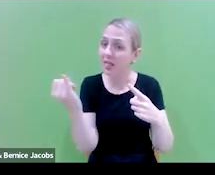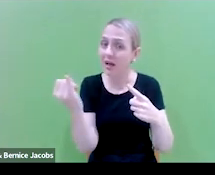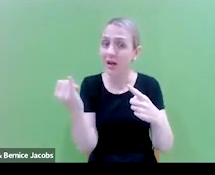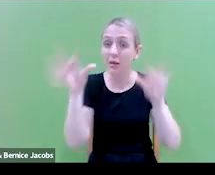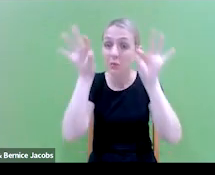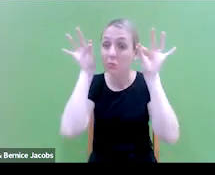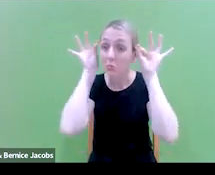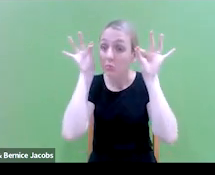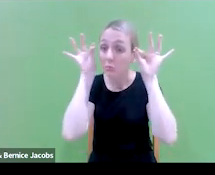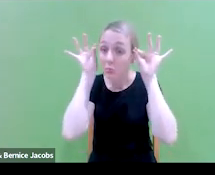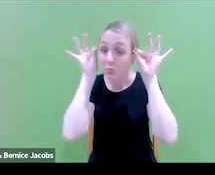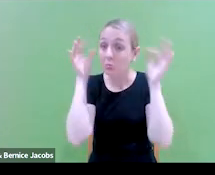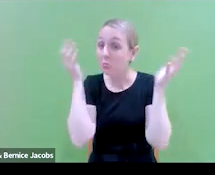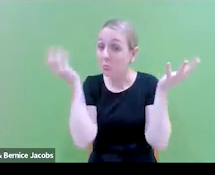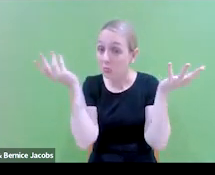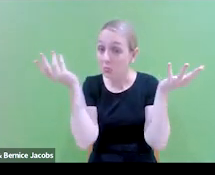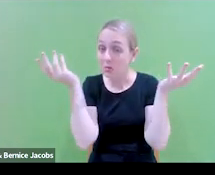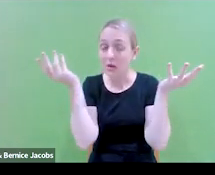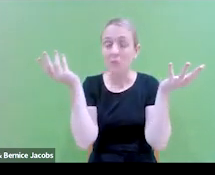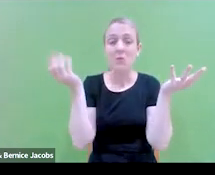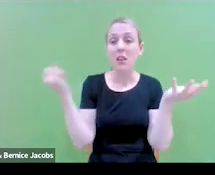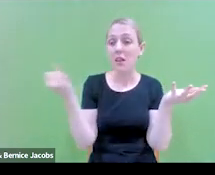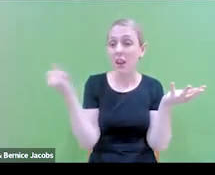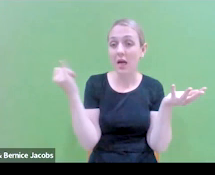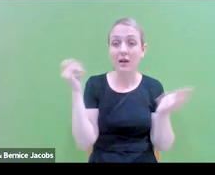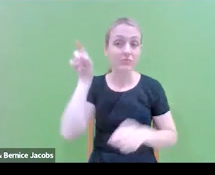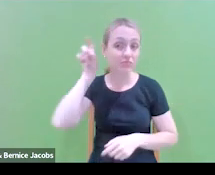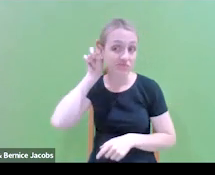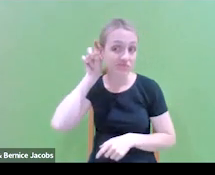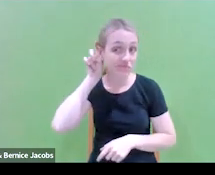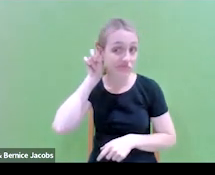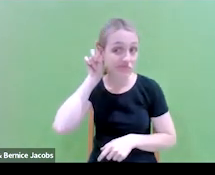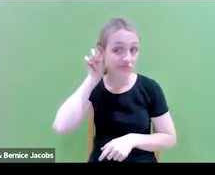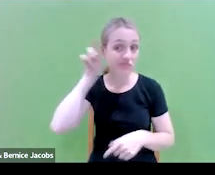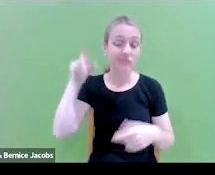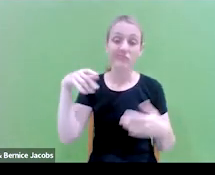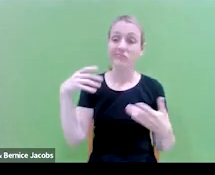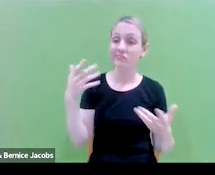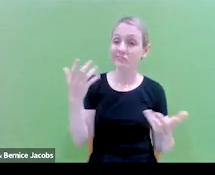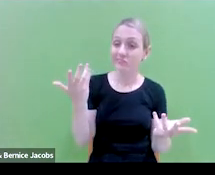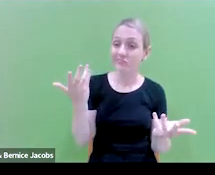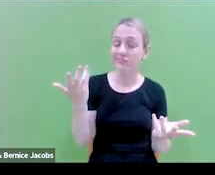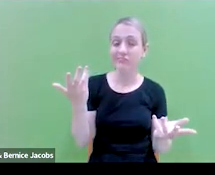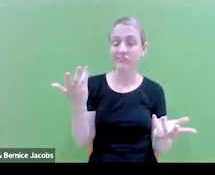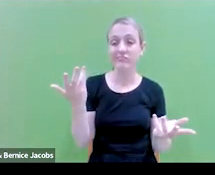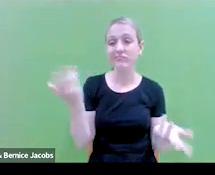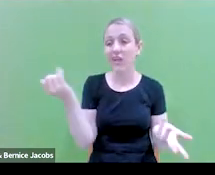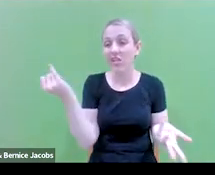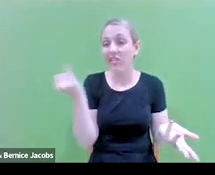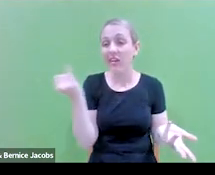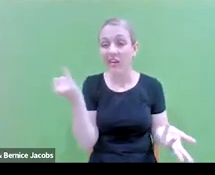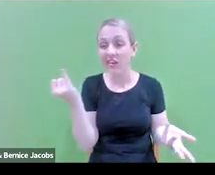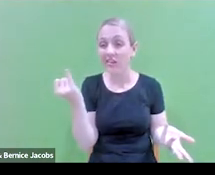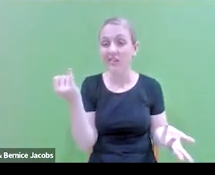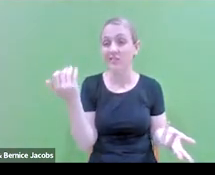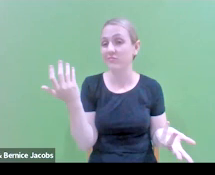spectacles. It includes things like hearing aids. It includes all sorts